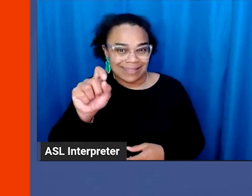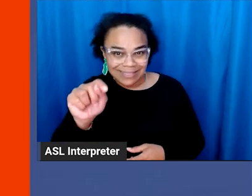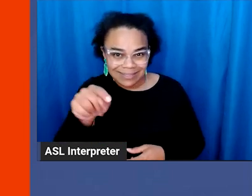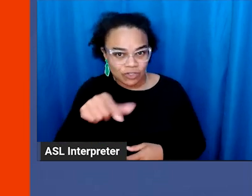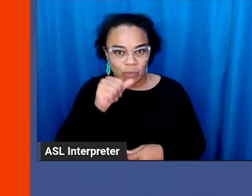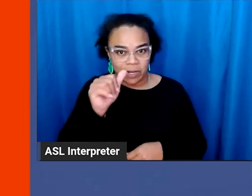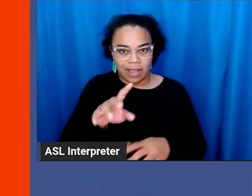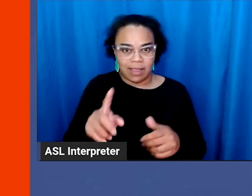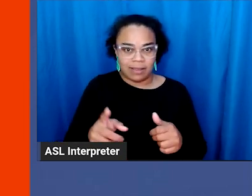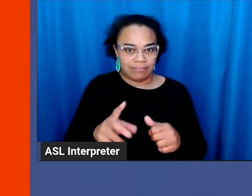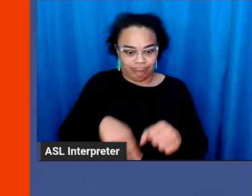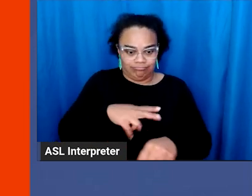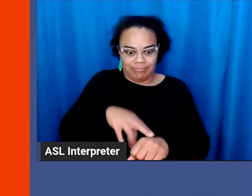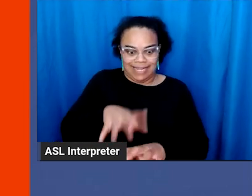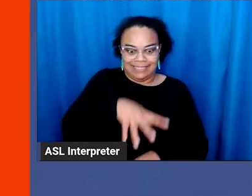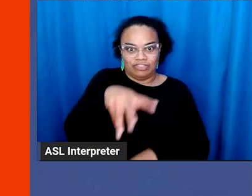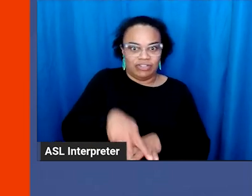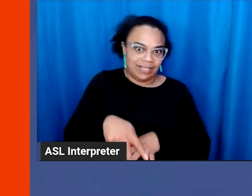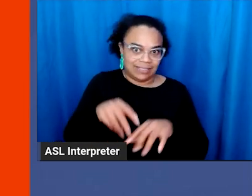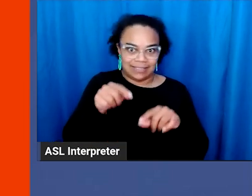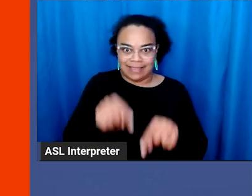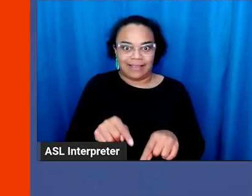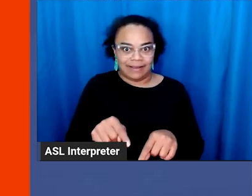important for like